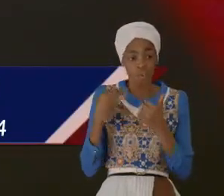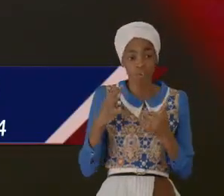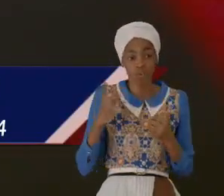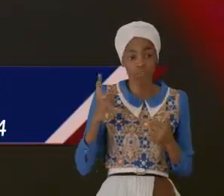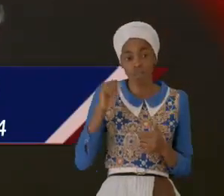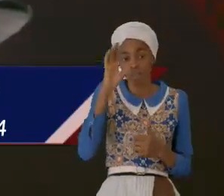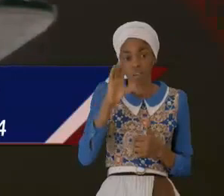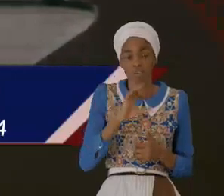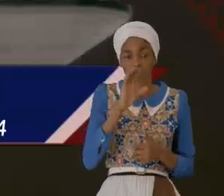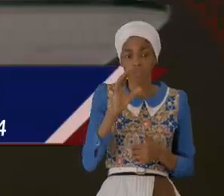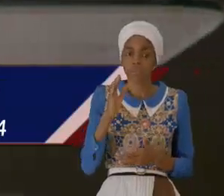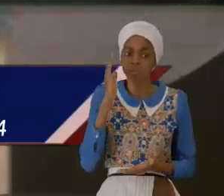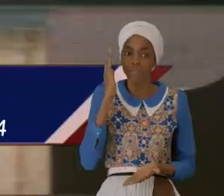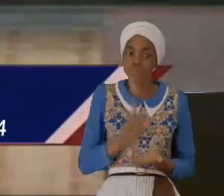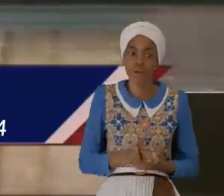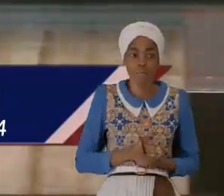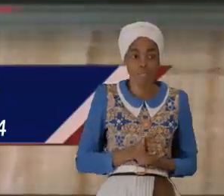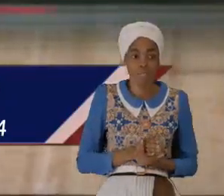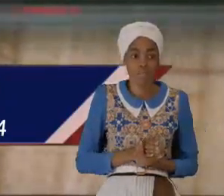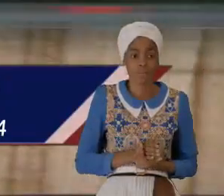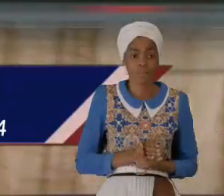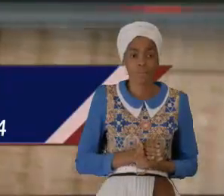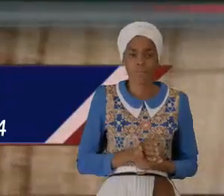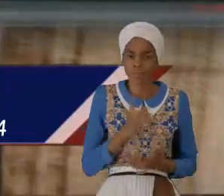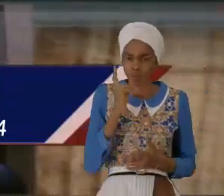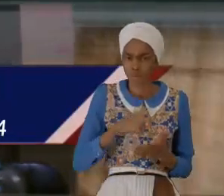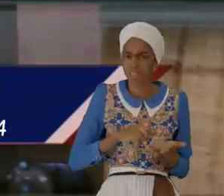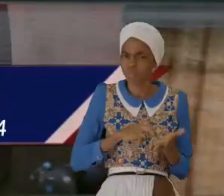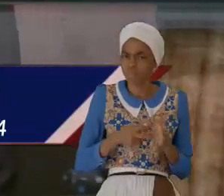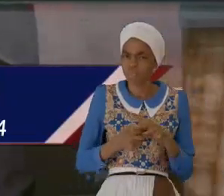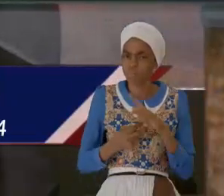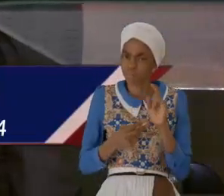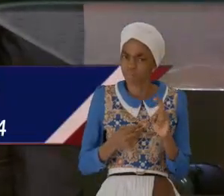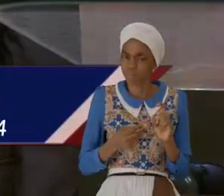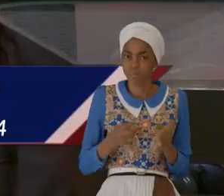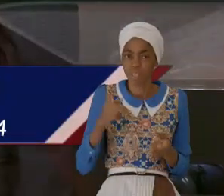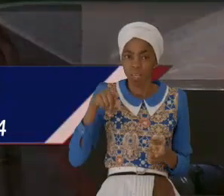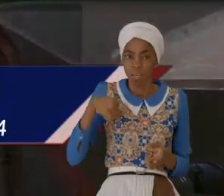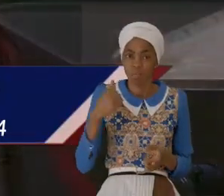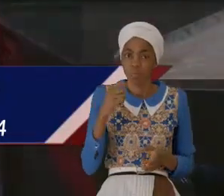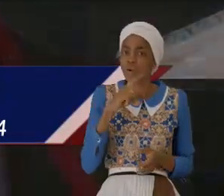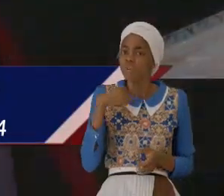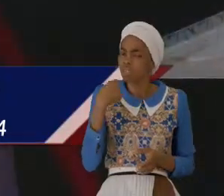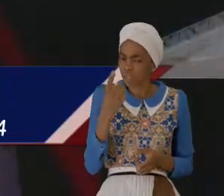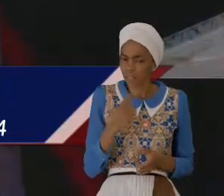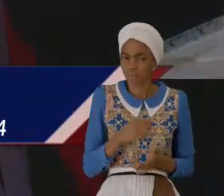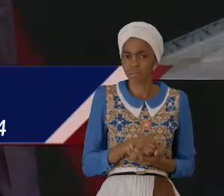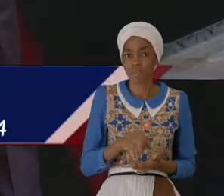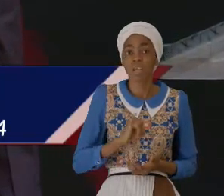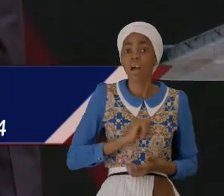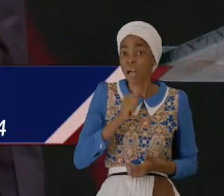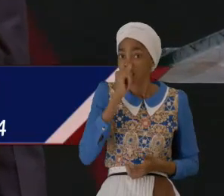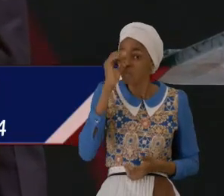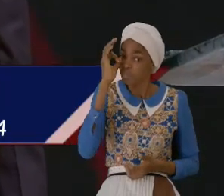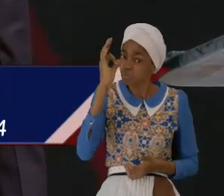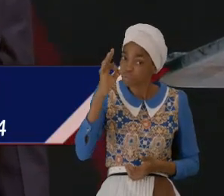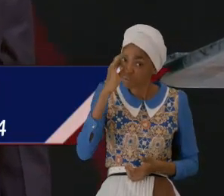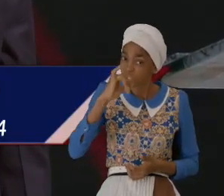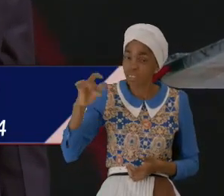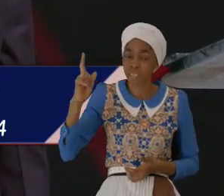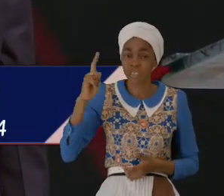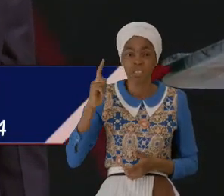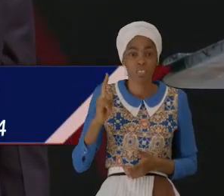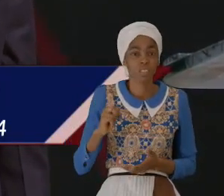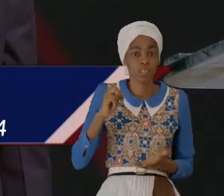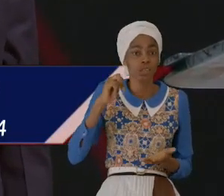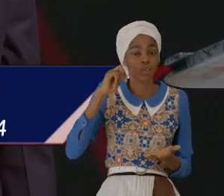of the cross ceased, what does that mean? Paul the Apostle said, I'm preaching the cross of